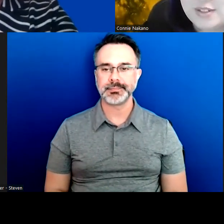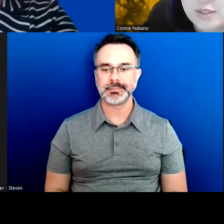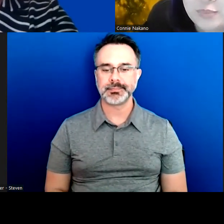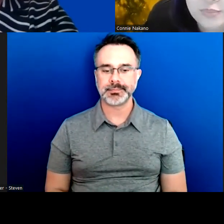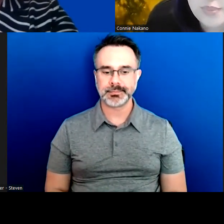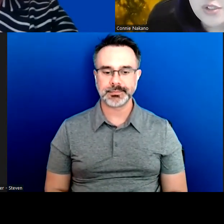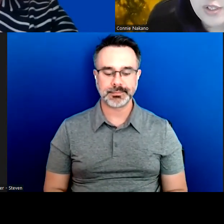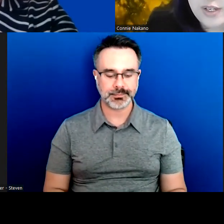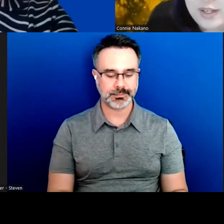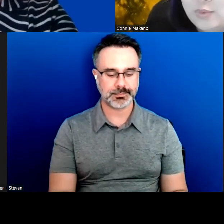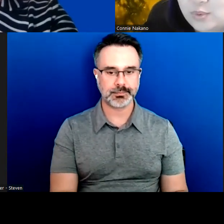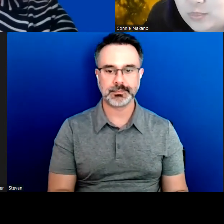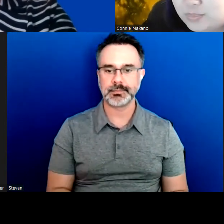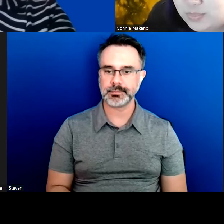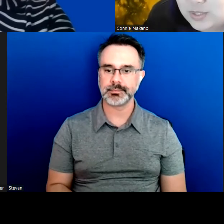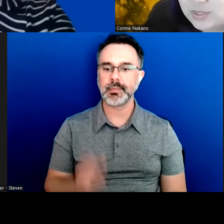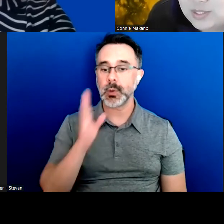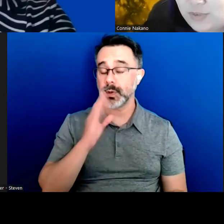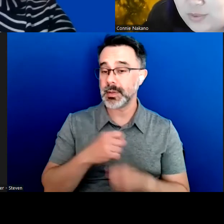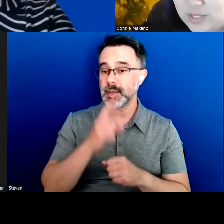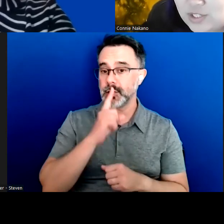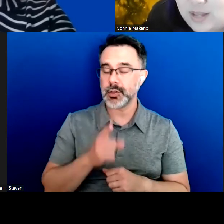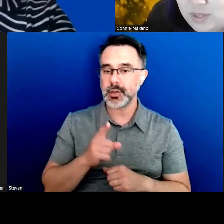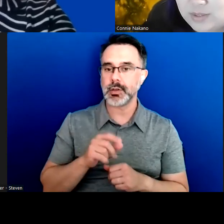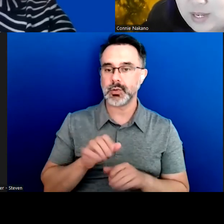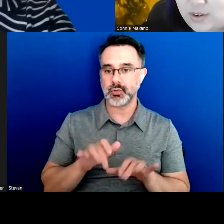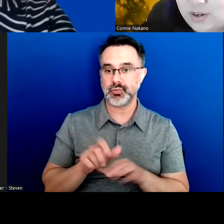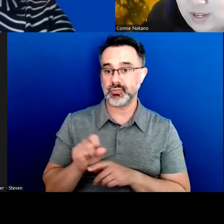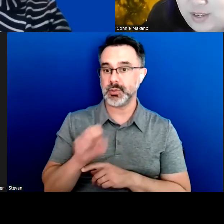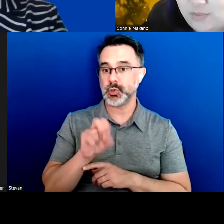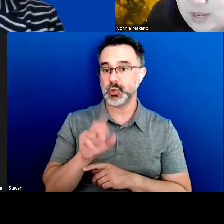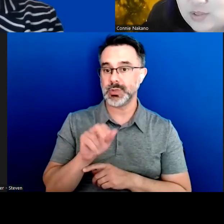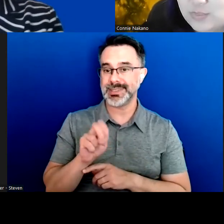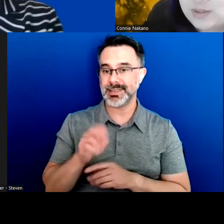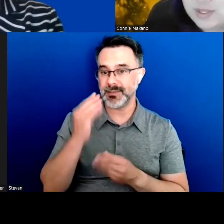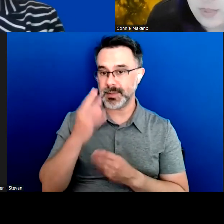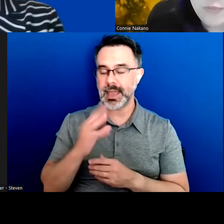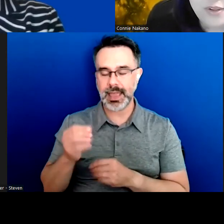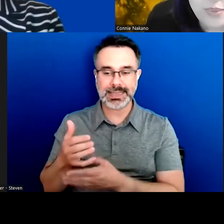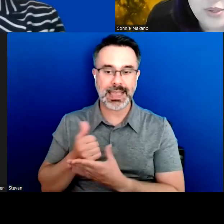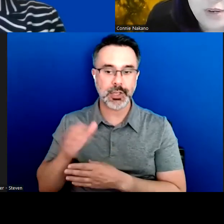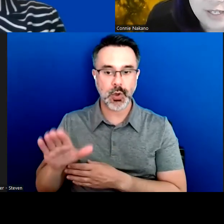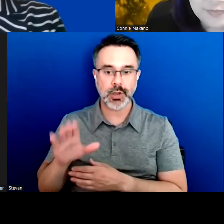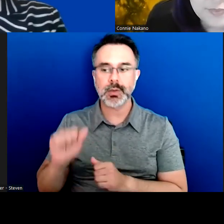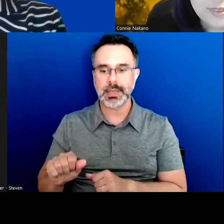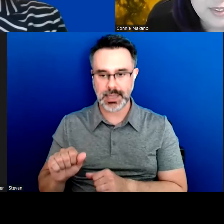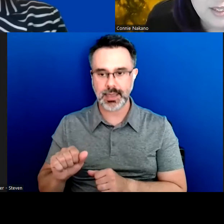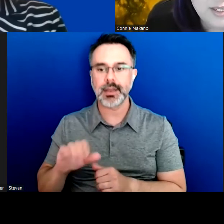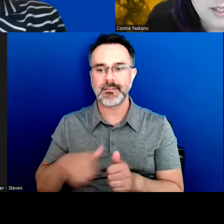Thank you, Kester. We'll be sure to, we'll put Susan's info in the chat, and we'll also get your information as well, so that we can follow up with you